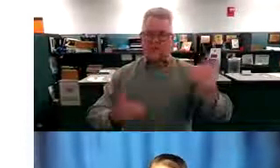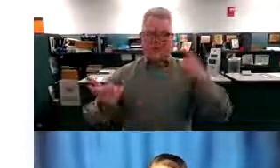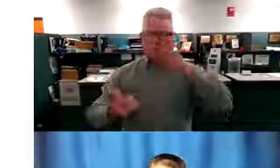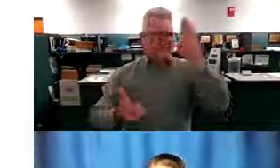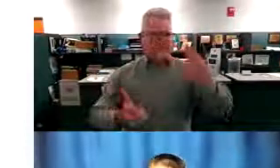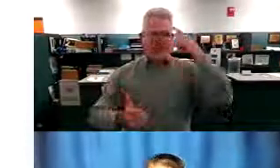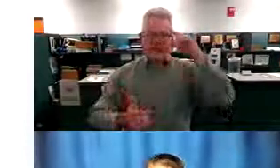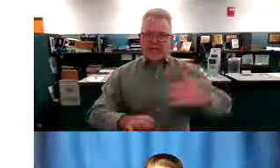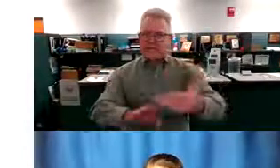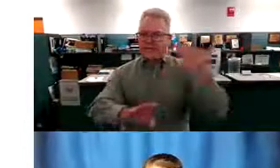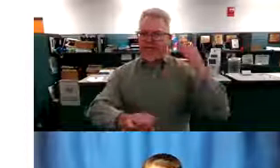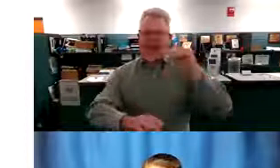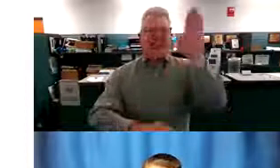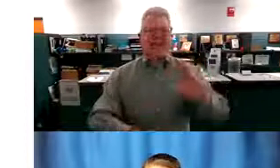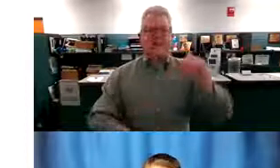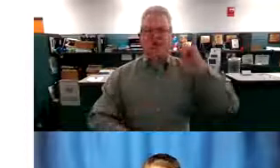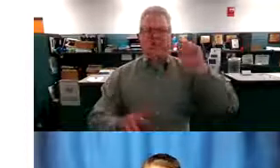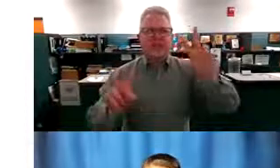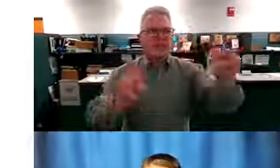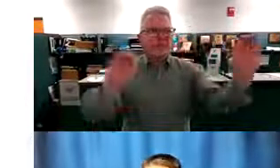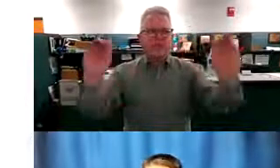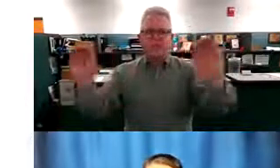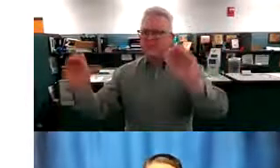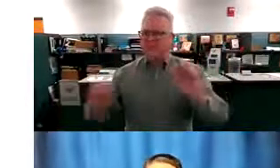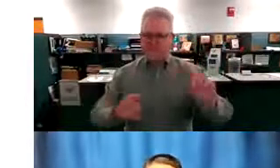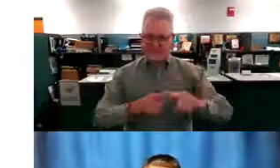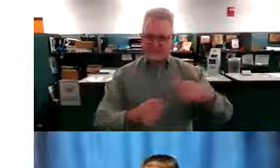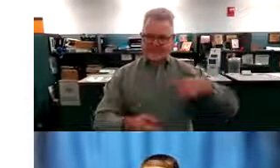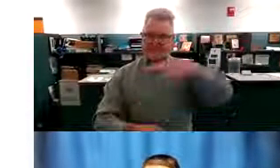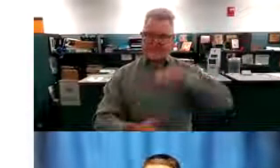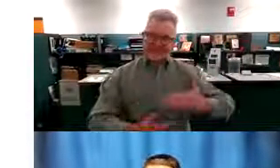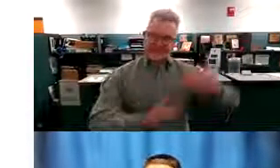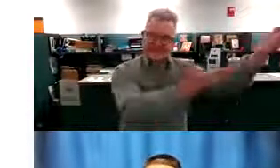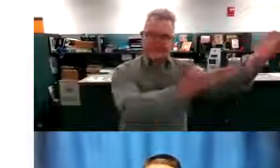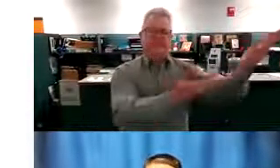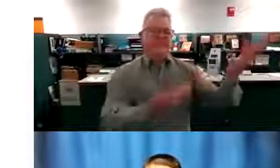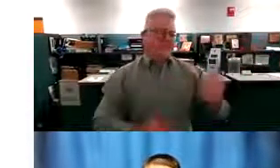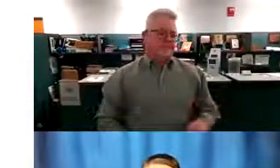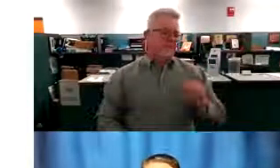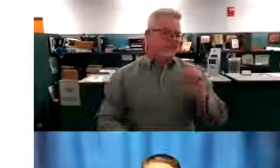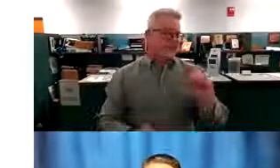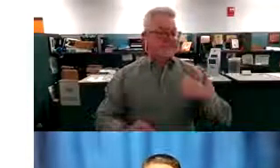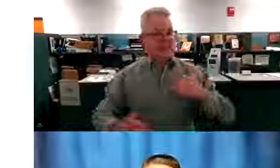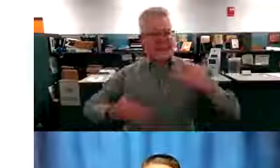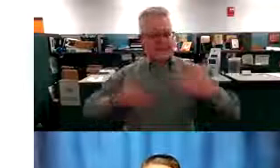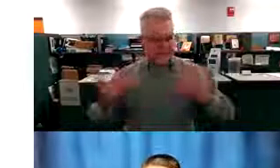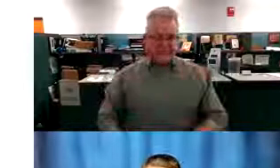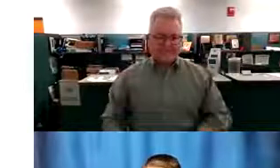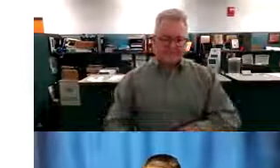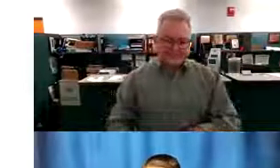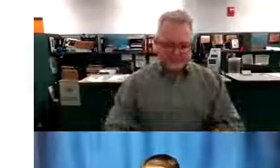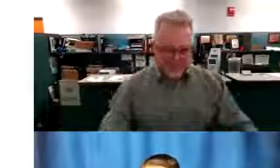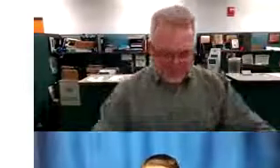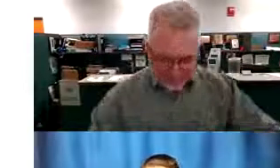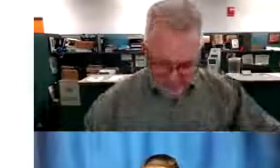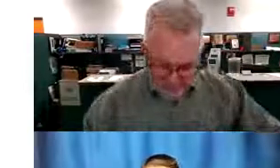said, that's really great. We've never seen that before. You've never even heard of this issue as an issue out there. And so we made that